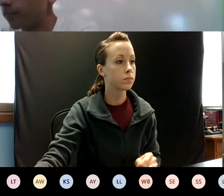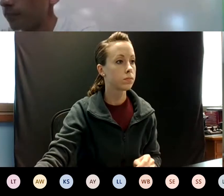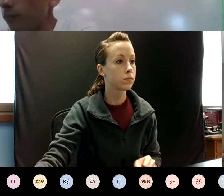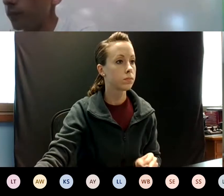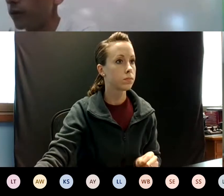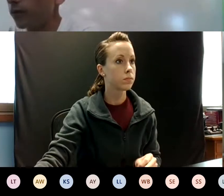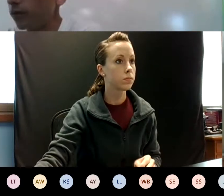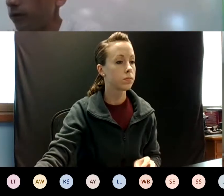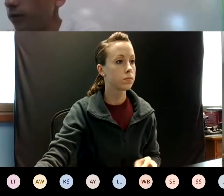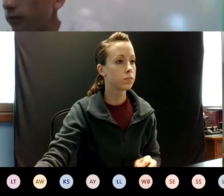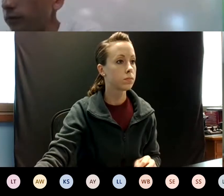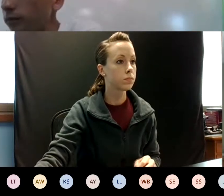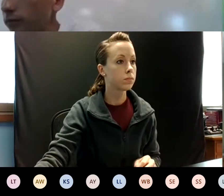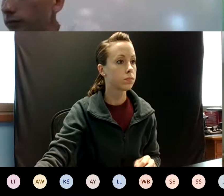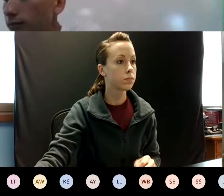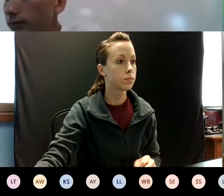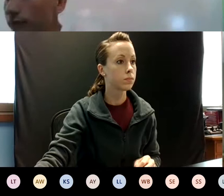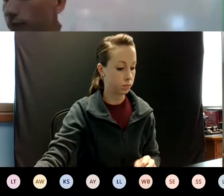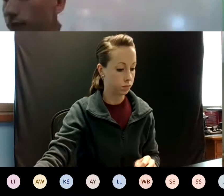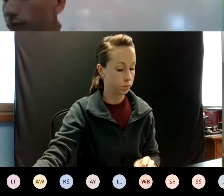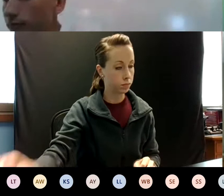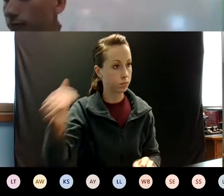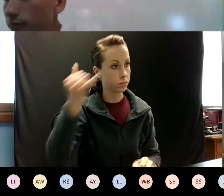of platforms would be very helpful.